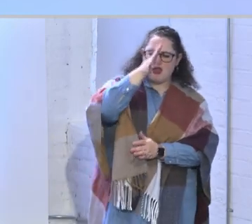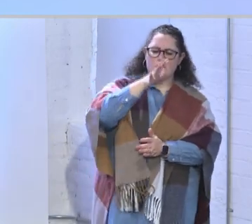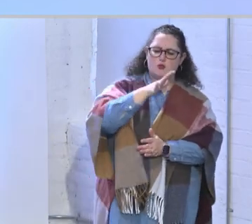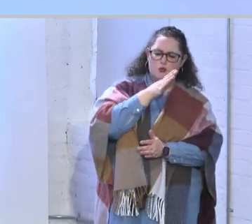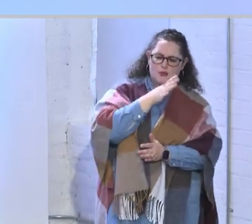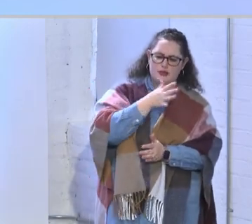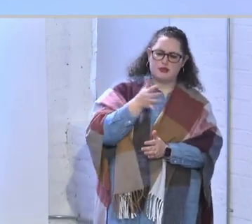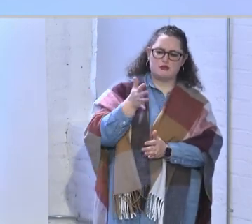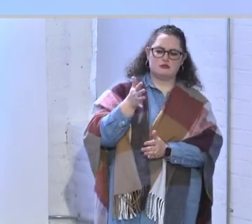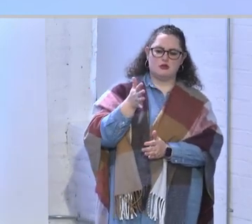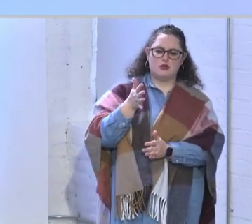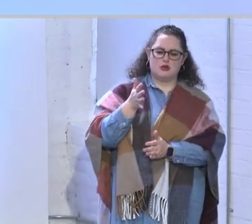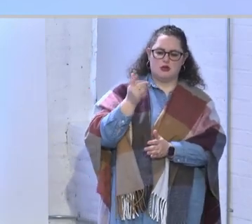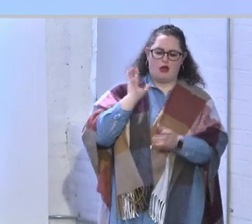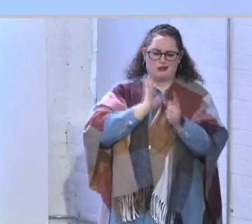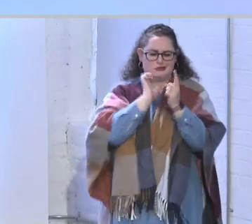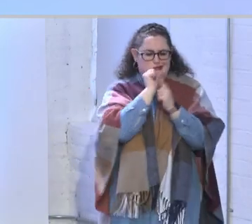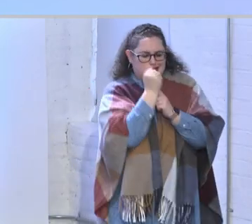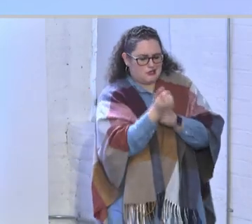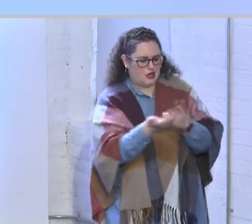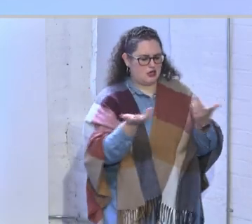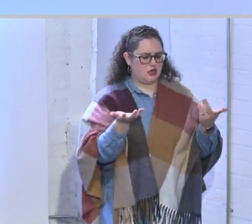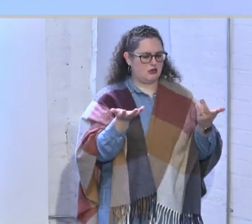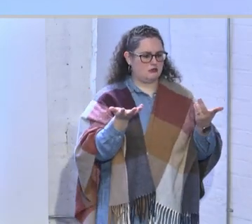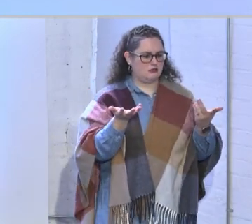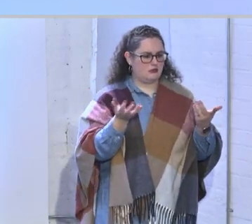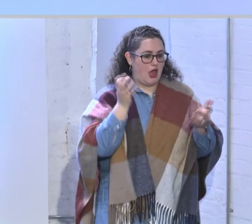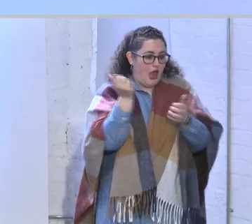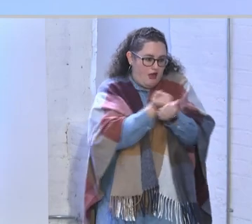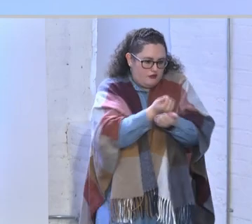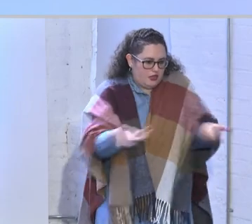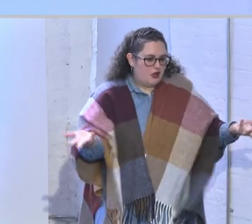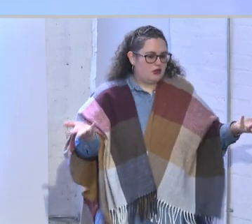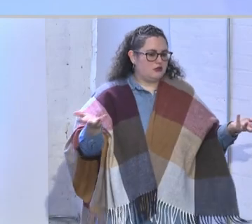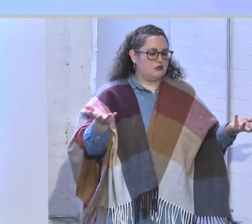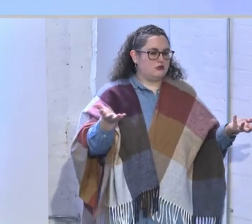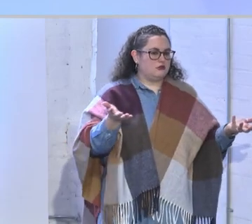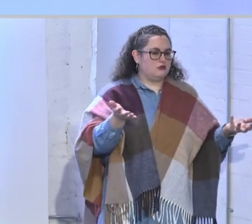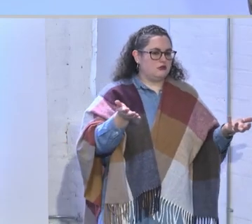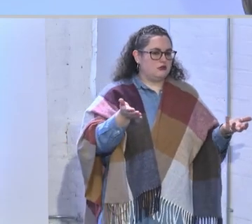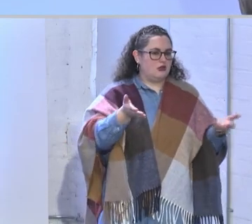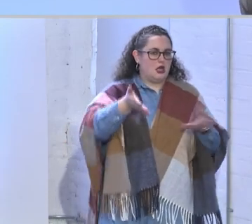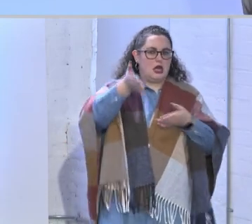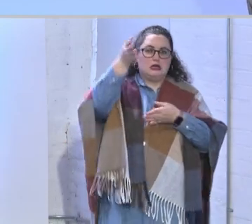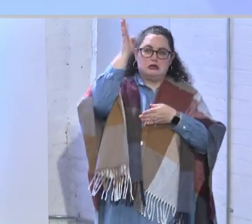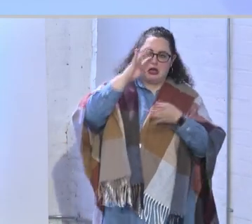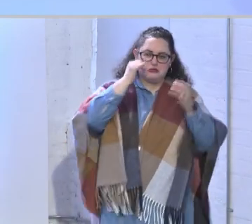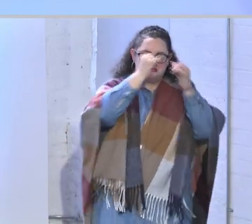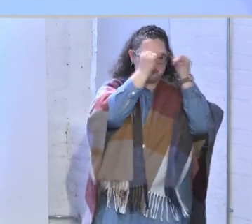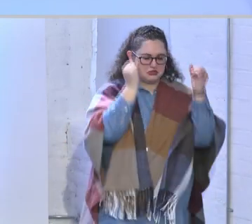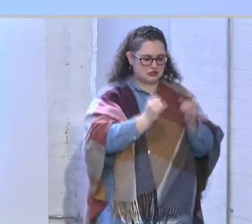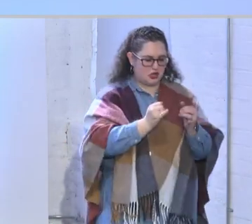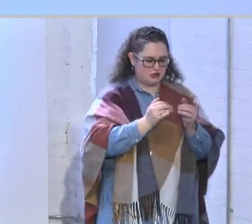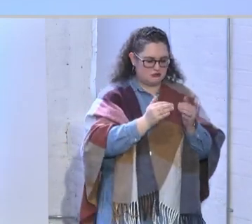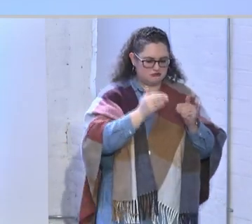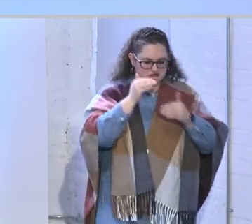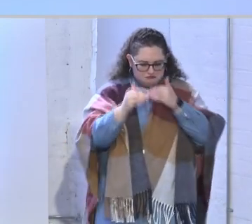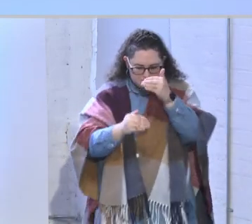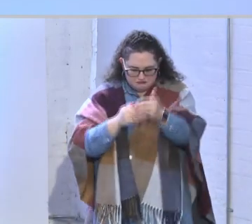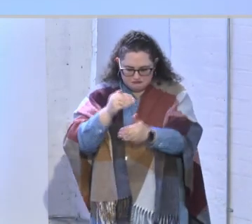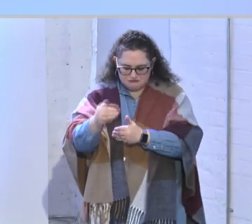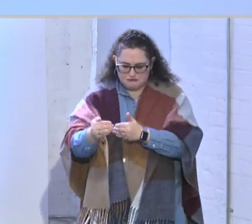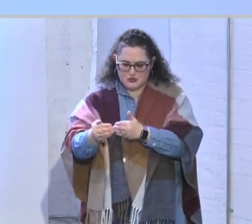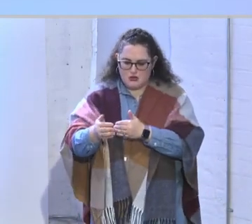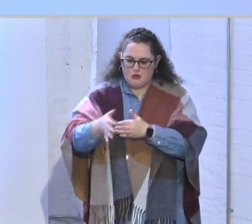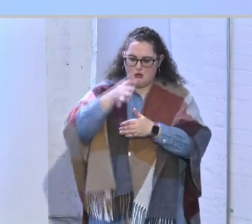has to do with society at large. When God's design is followed, man flourishes. Now, I'm